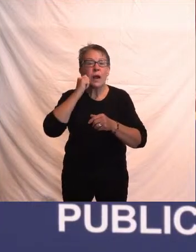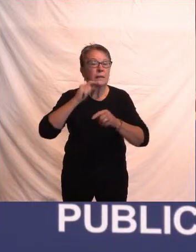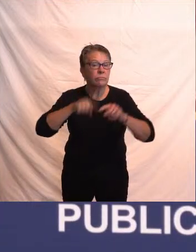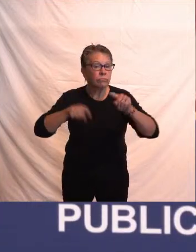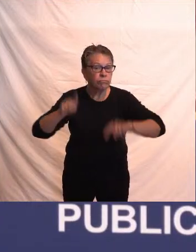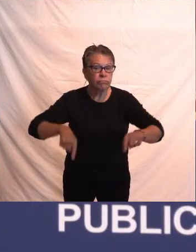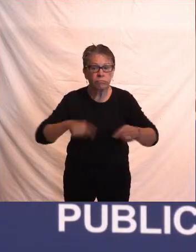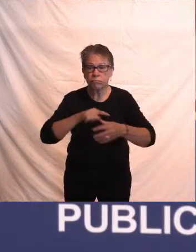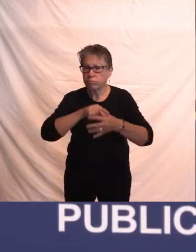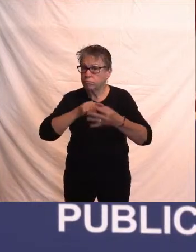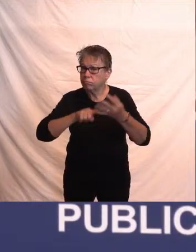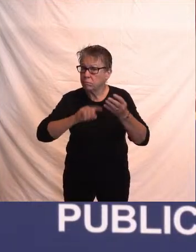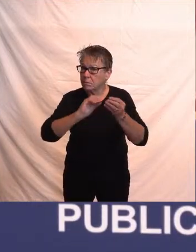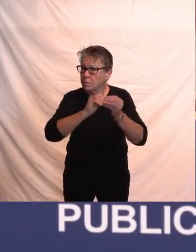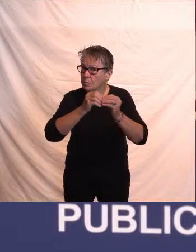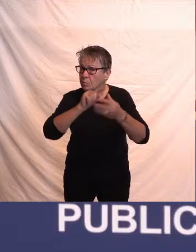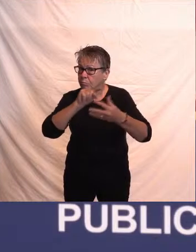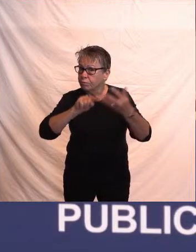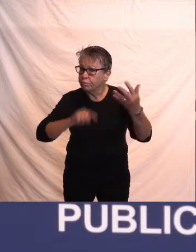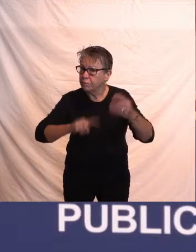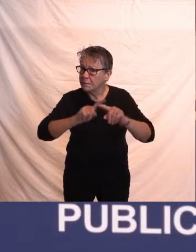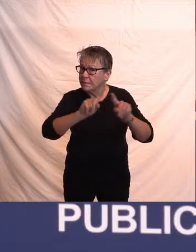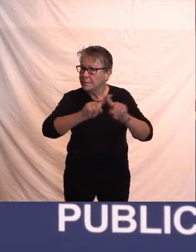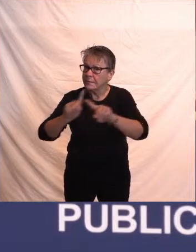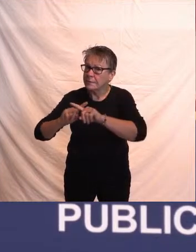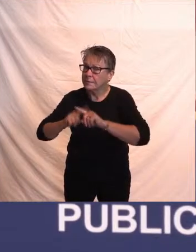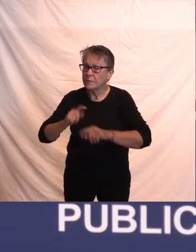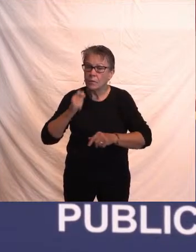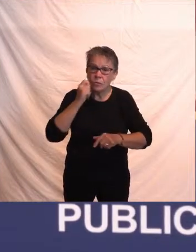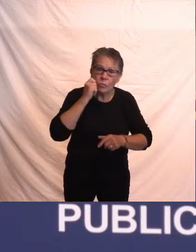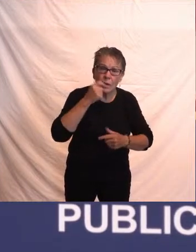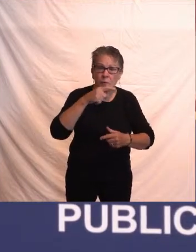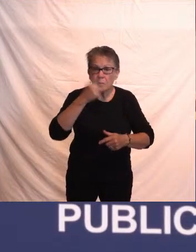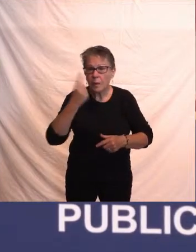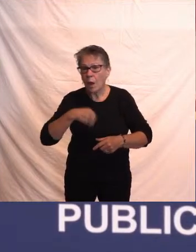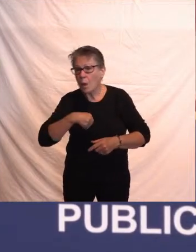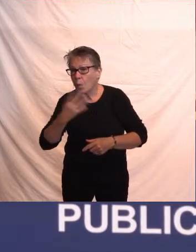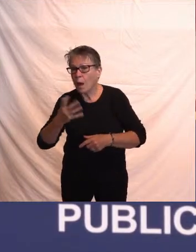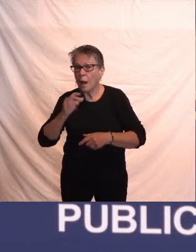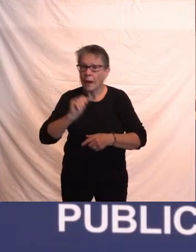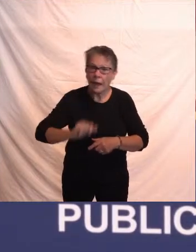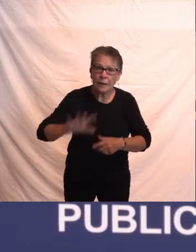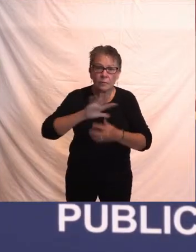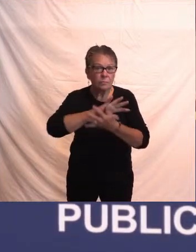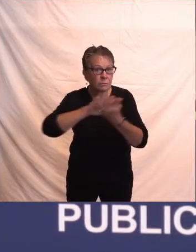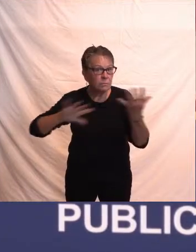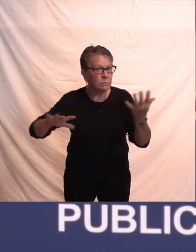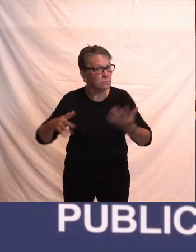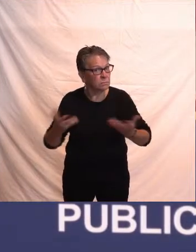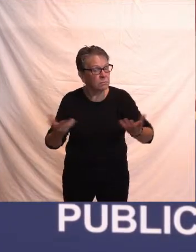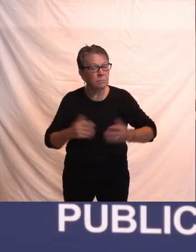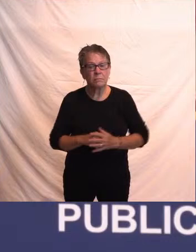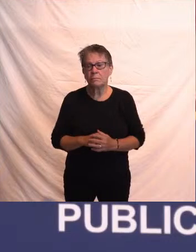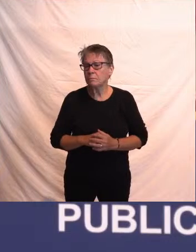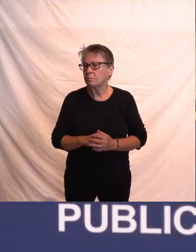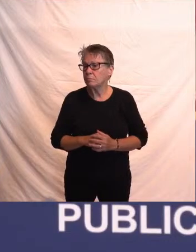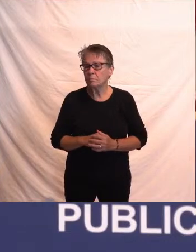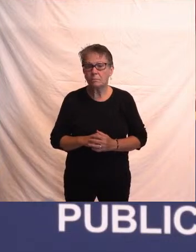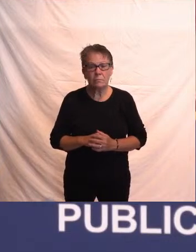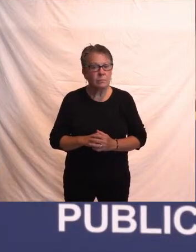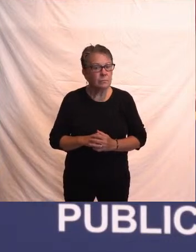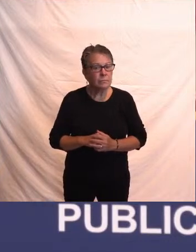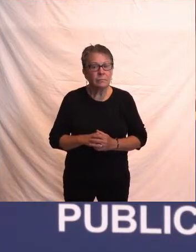among Asian individuals who are pregnant, 45.7%, but lower among Latino